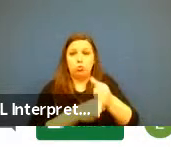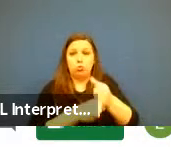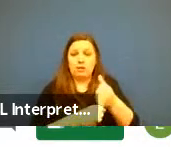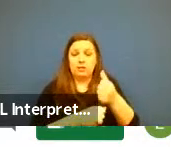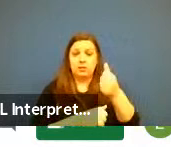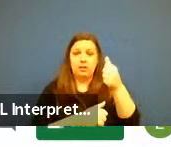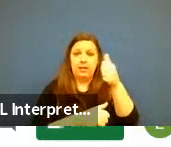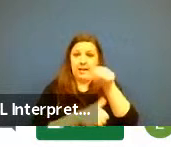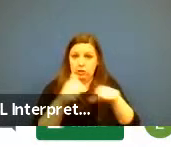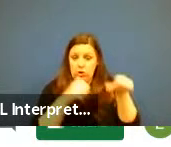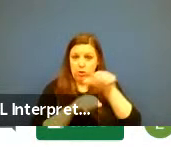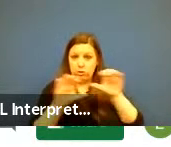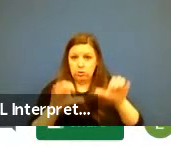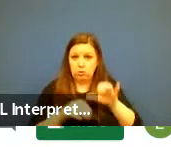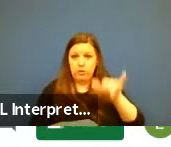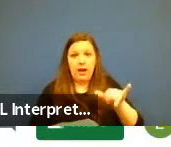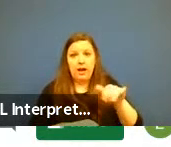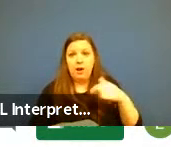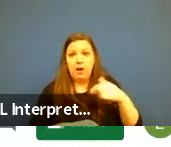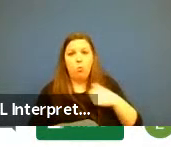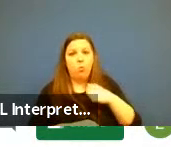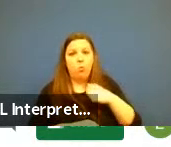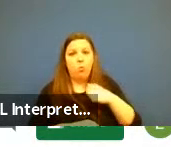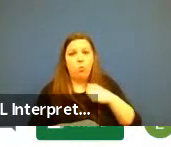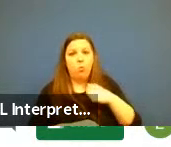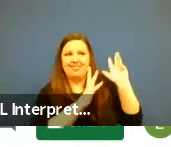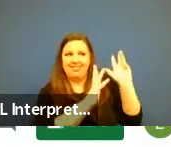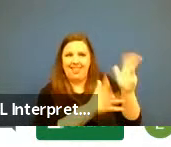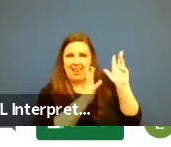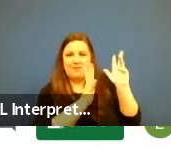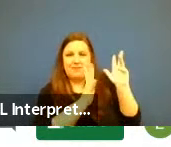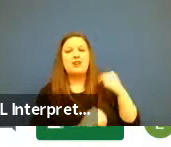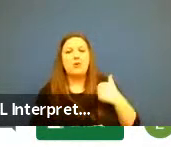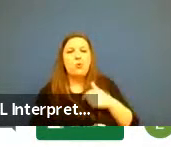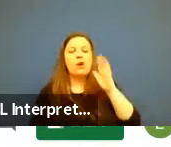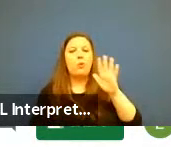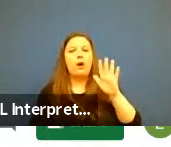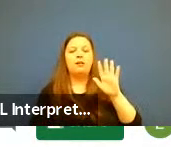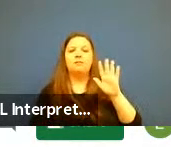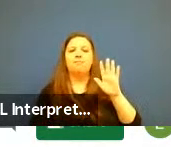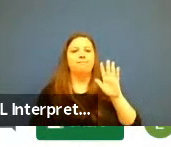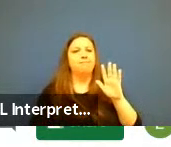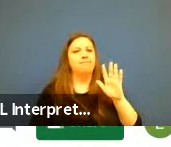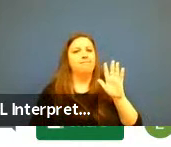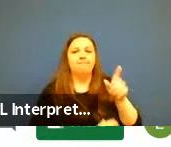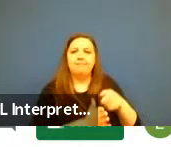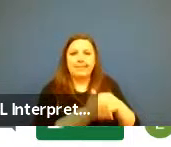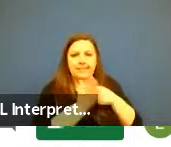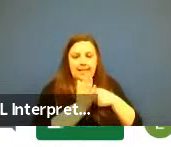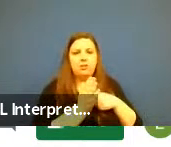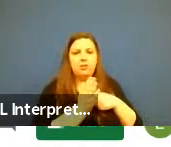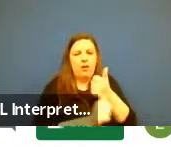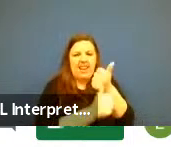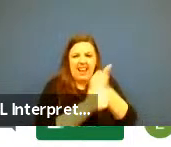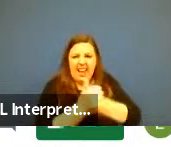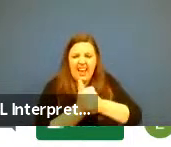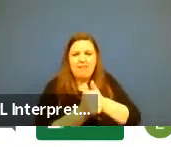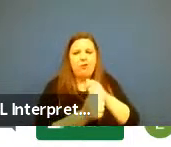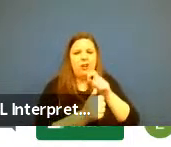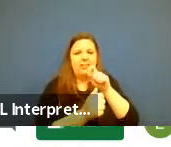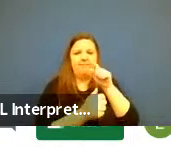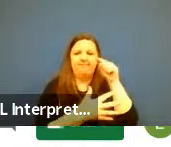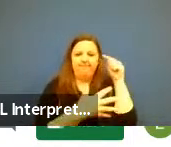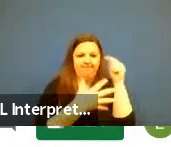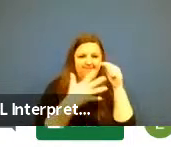we aren't going to leave it to them. We're going to insist on every last detail for why they made the recommendation that they